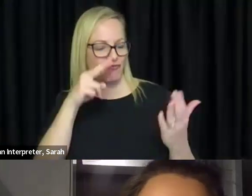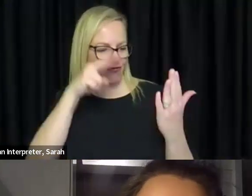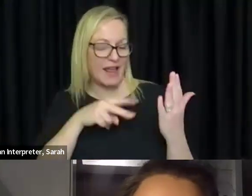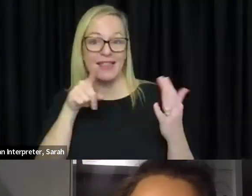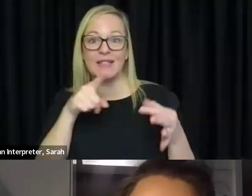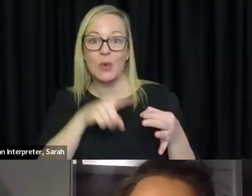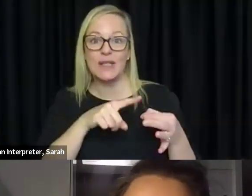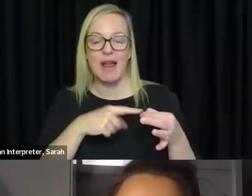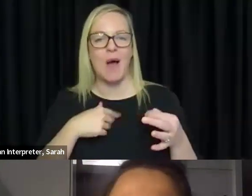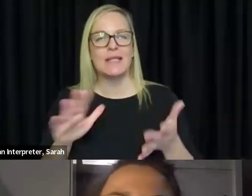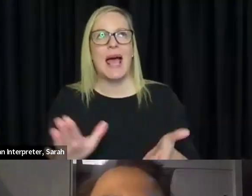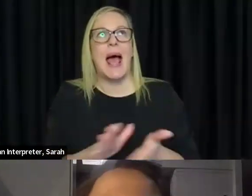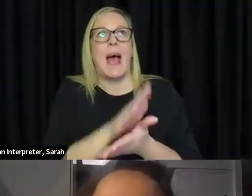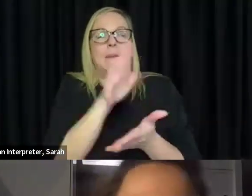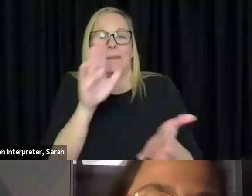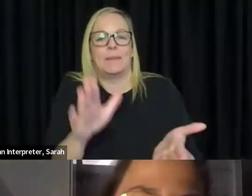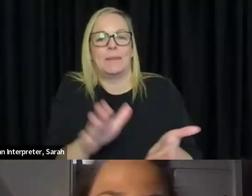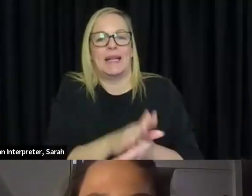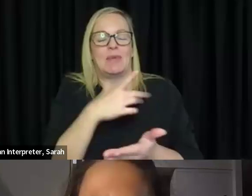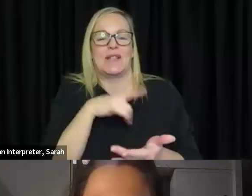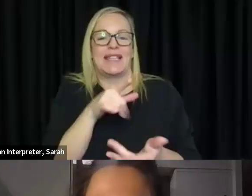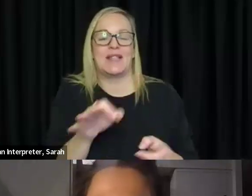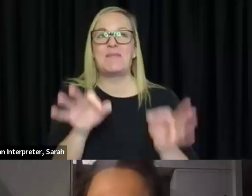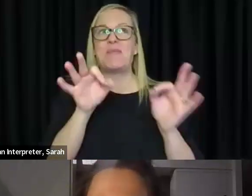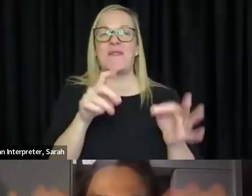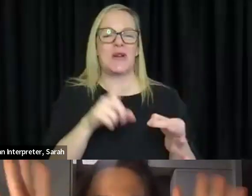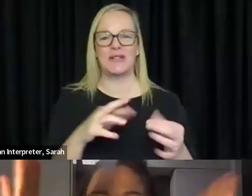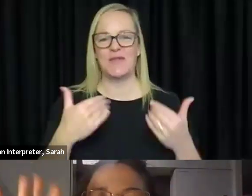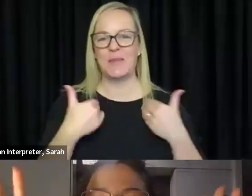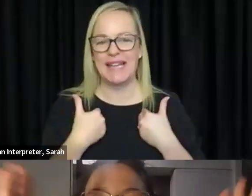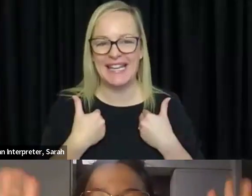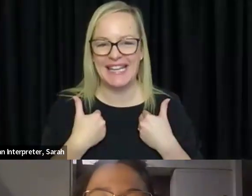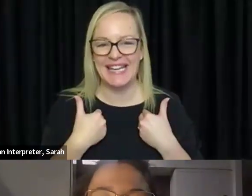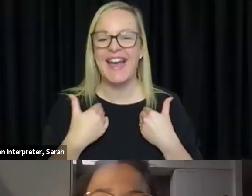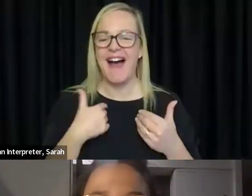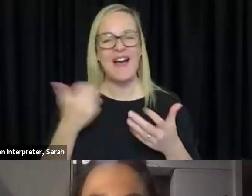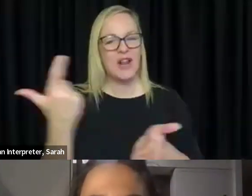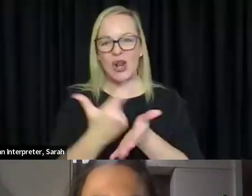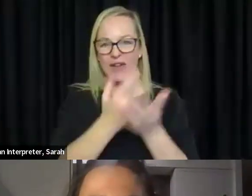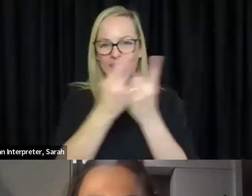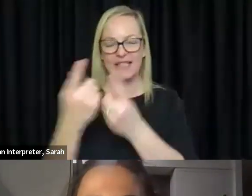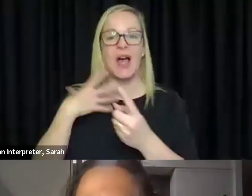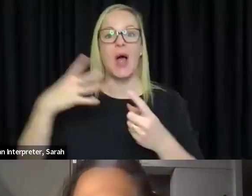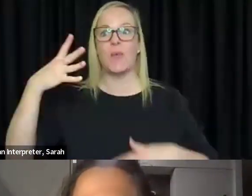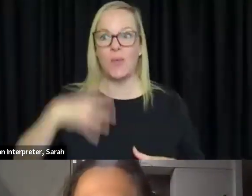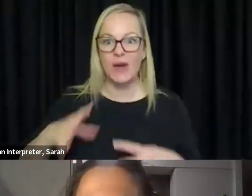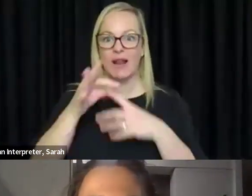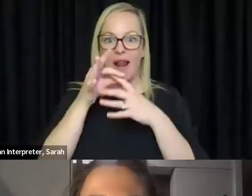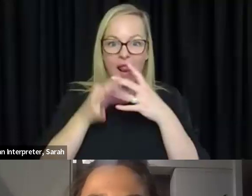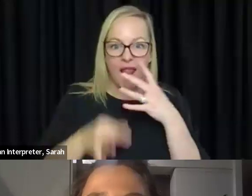I was like so happy because this is like the perfect question for me. I would have a lot of things that I would want.